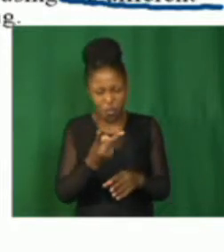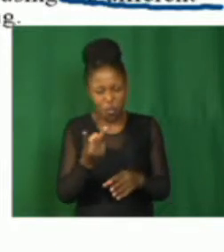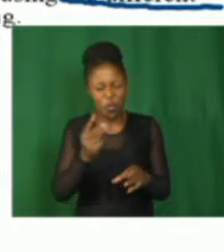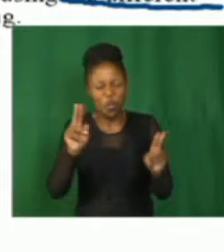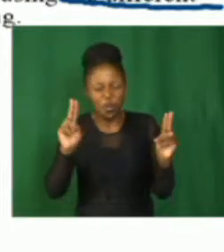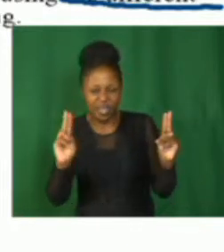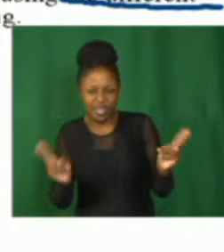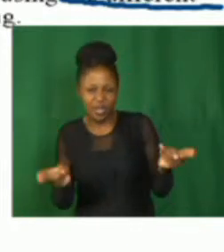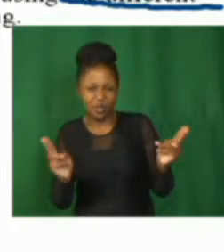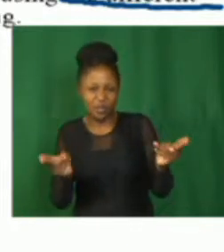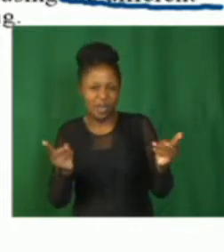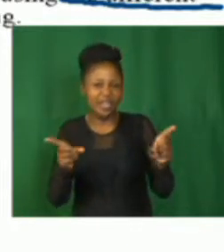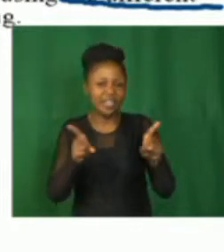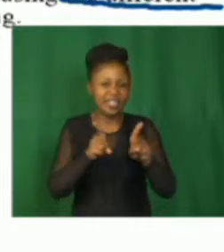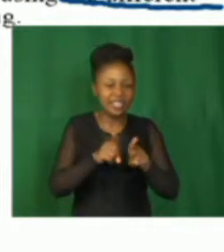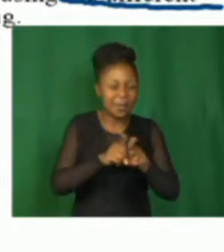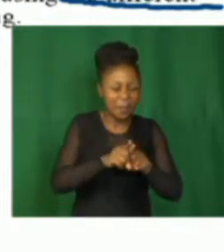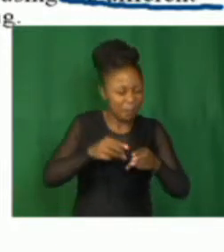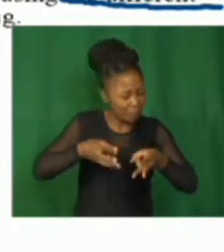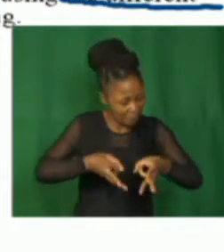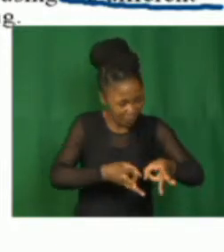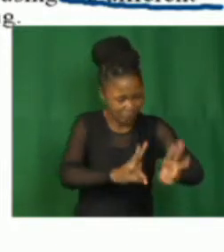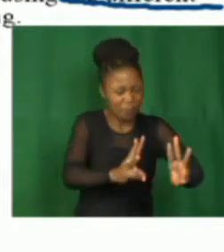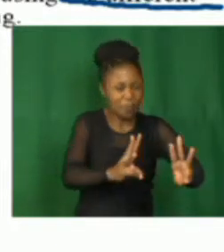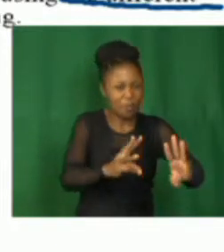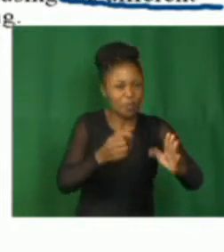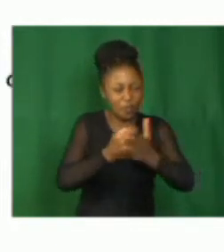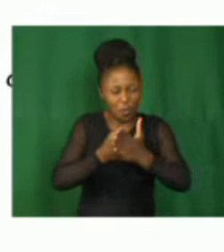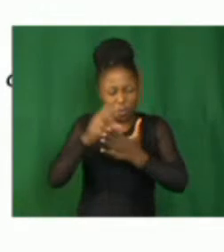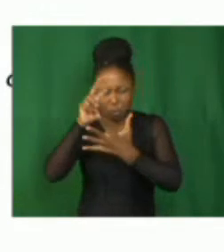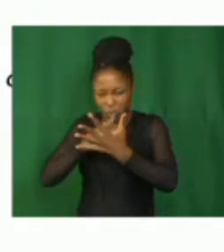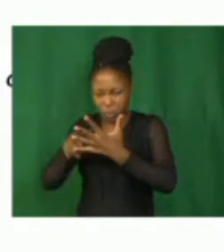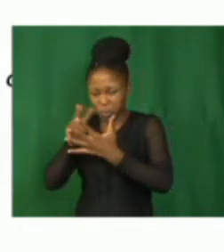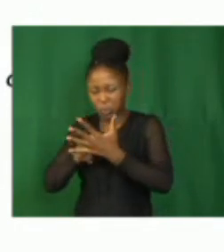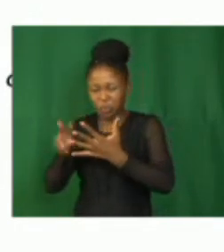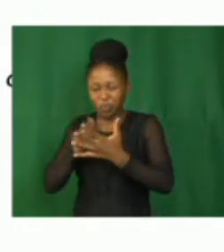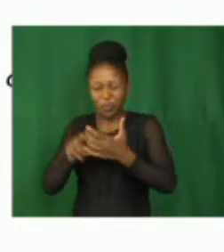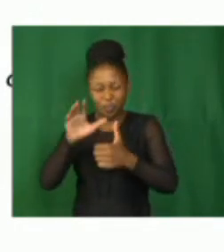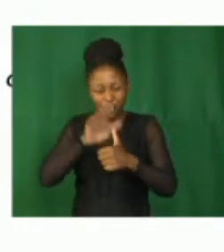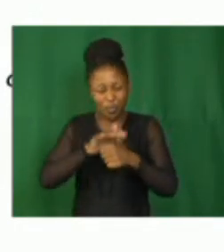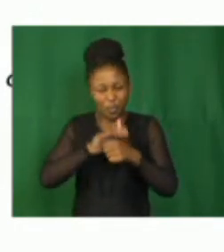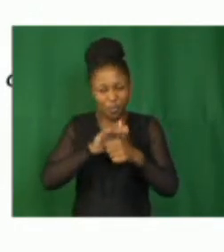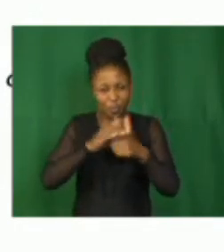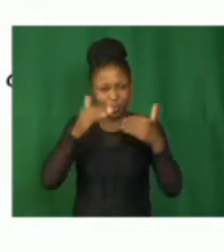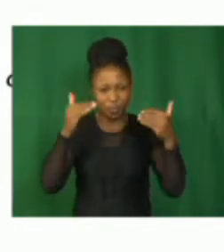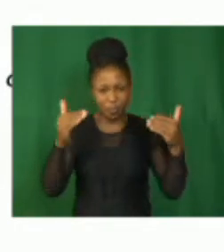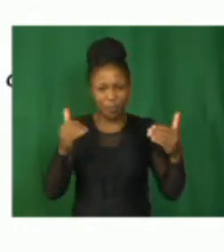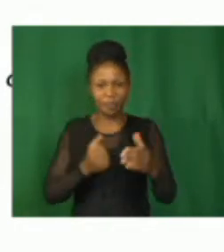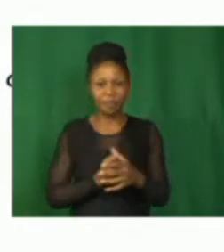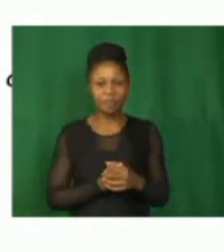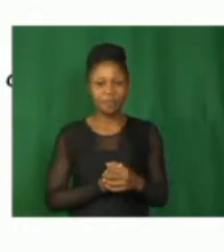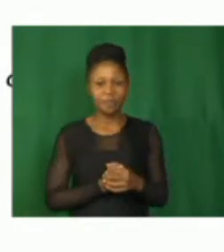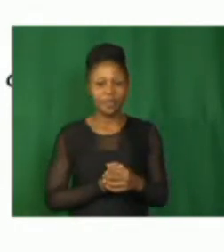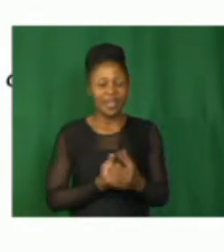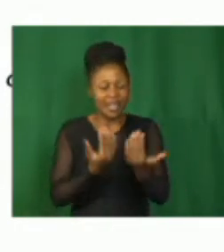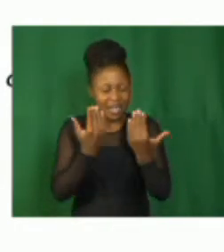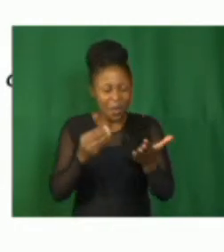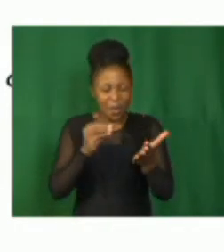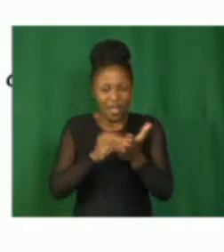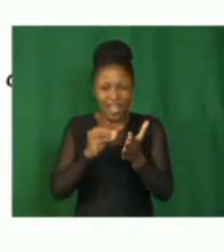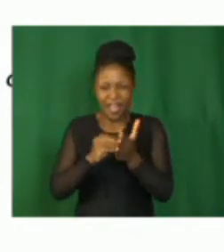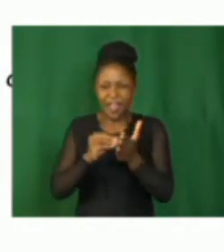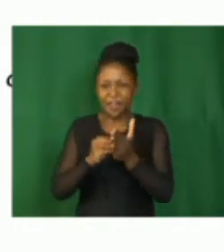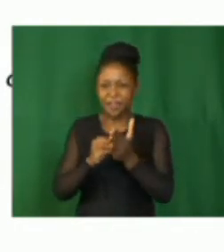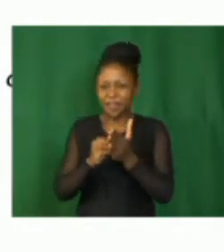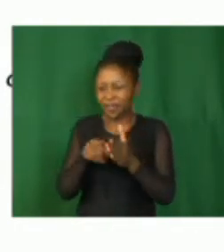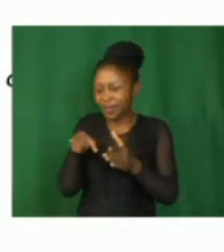to understand what you are reading. Now, let us look at this short text here.